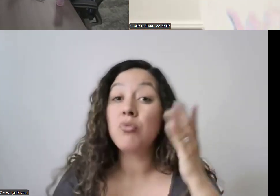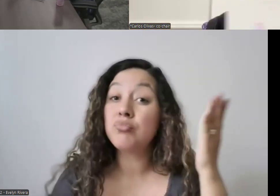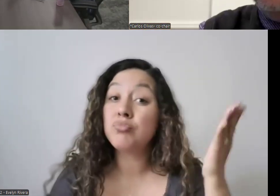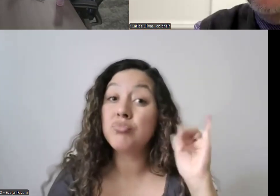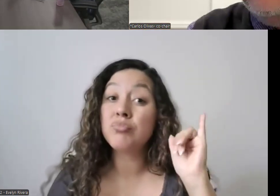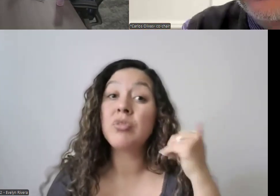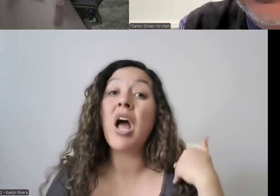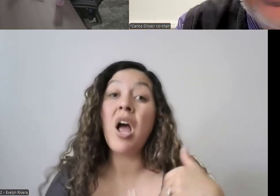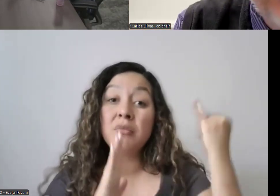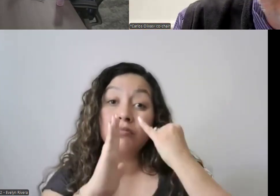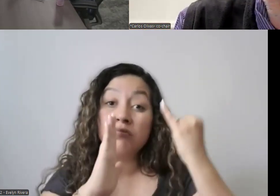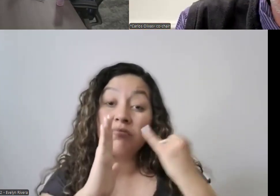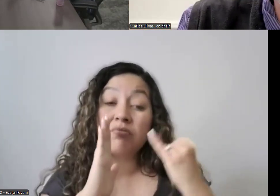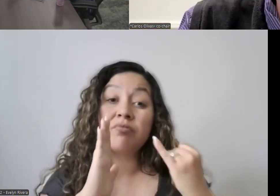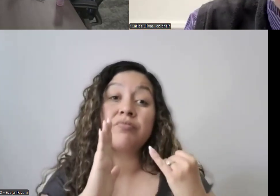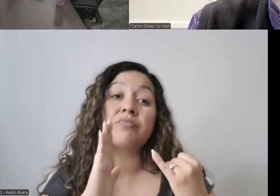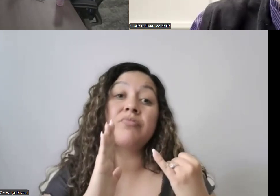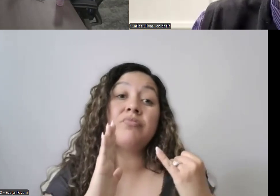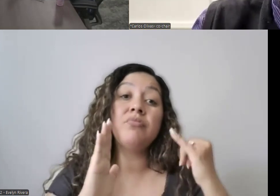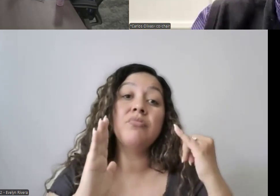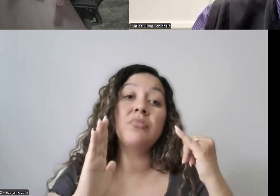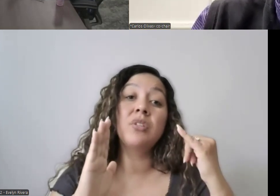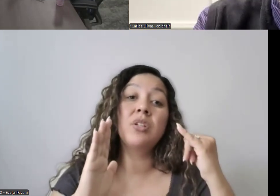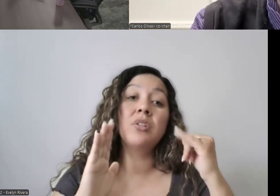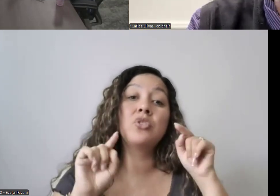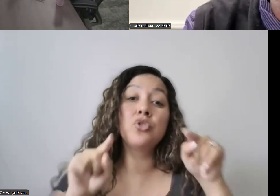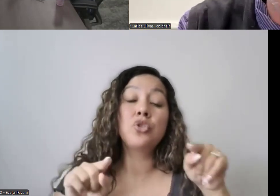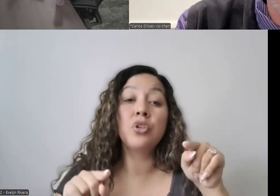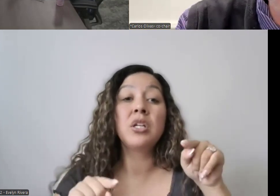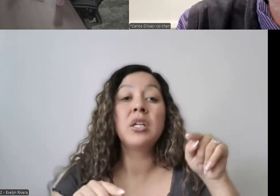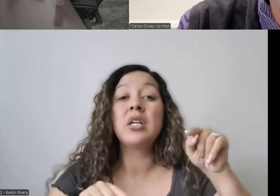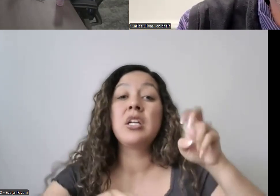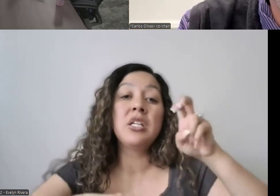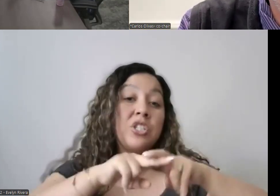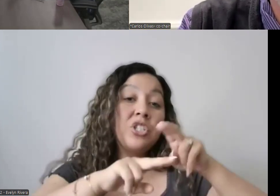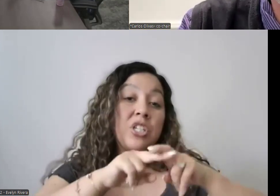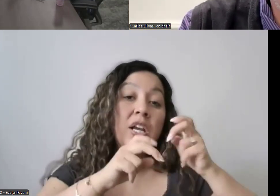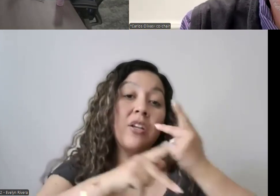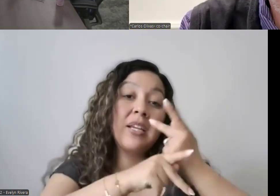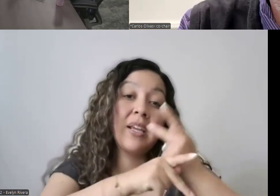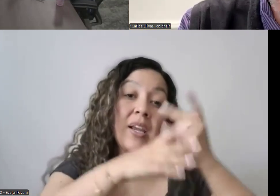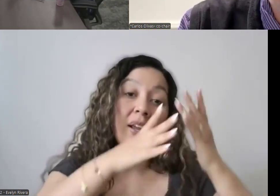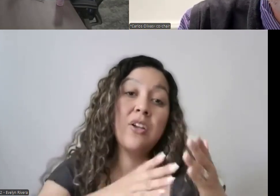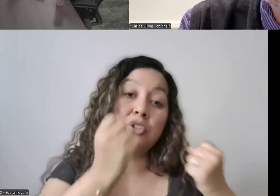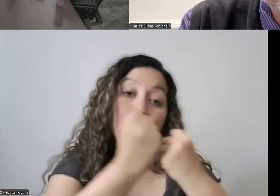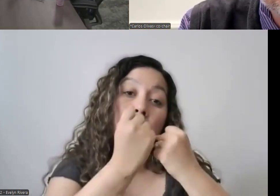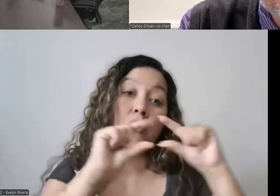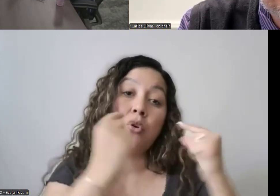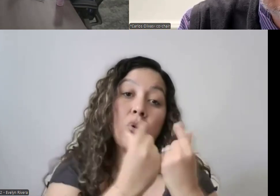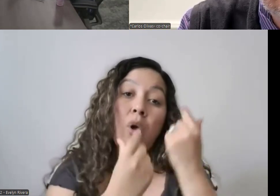this in a caregiver support group because the topic in that group was